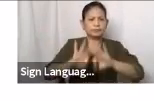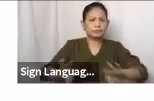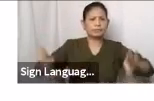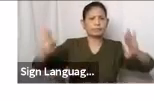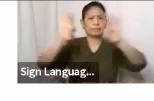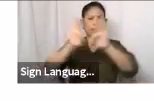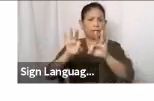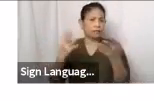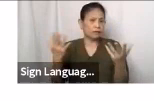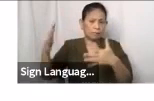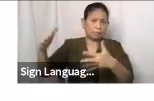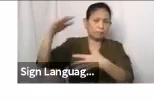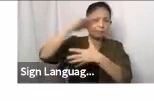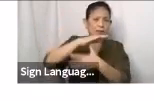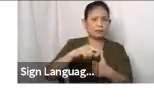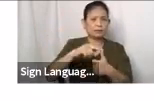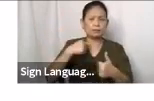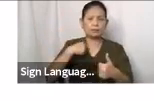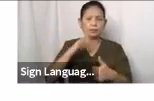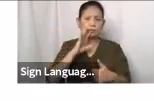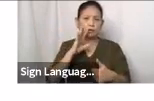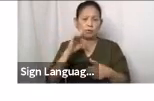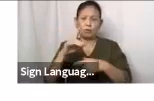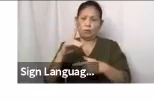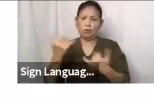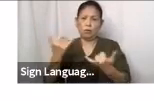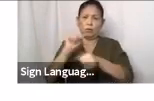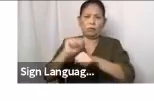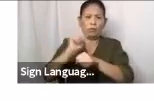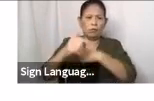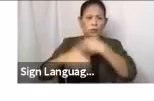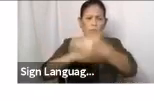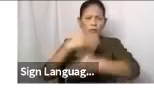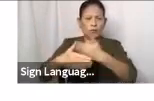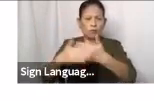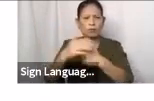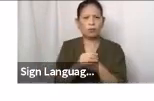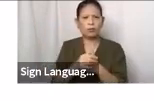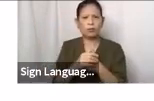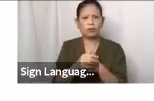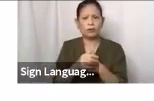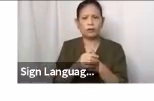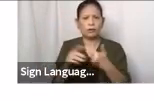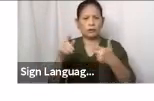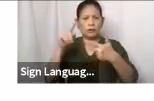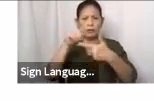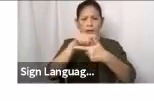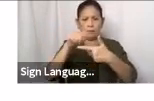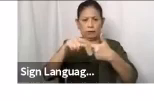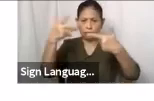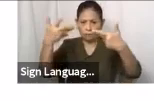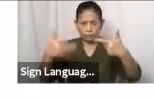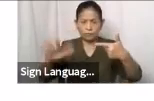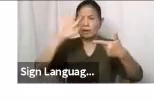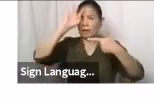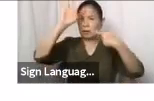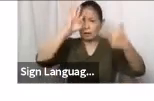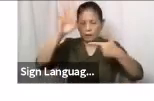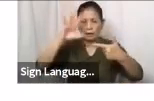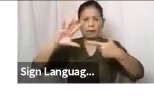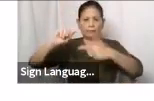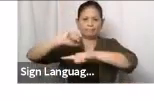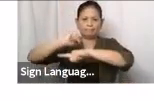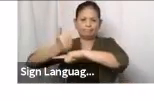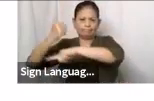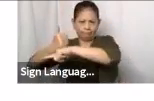working on it, and so the above, the advocacy toolkit and sensitization guidelines have been already created and implemented.